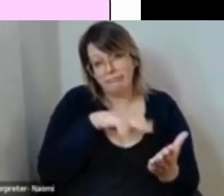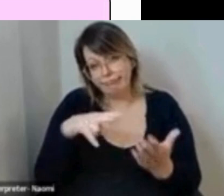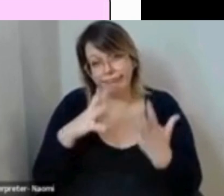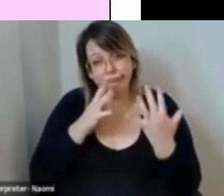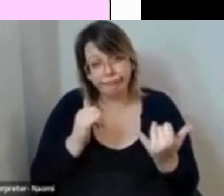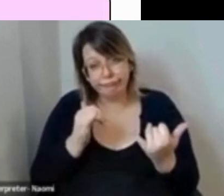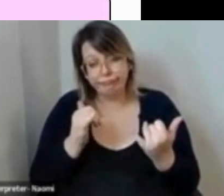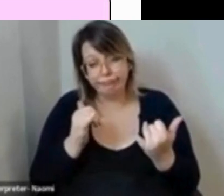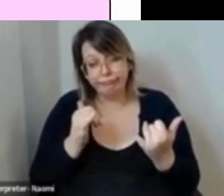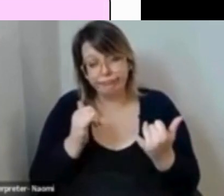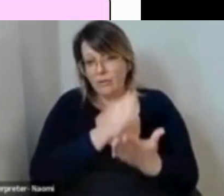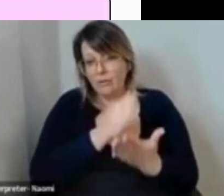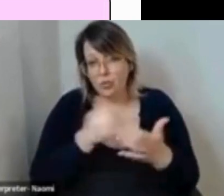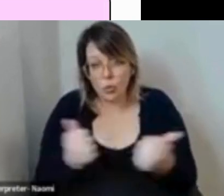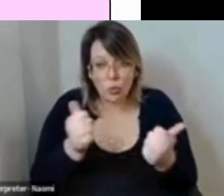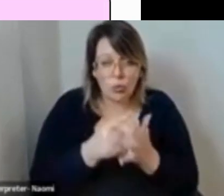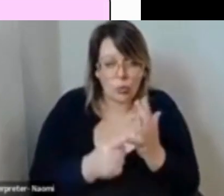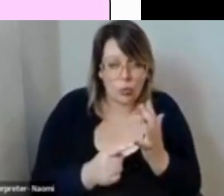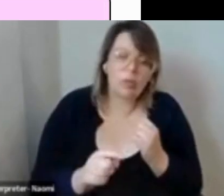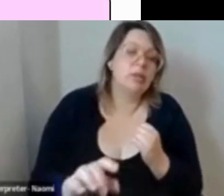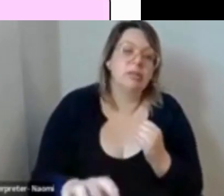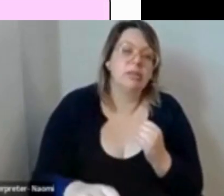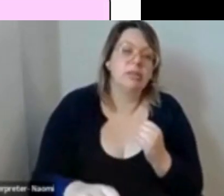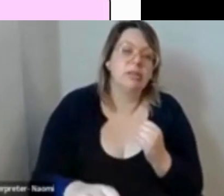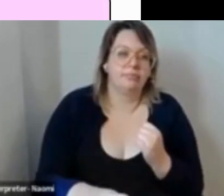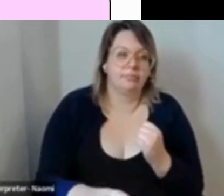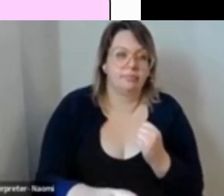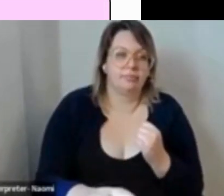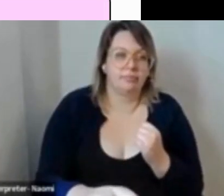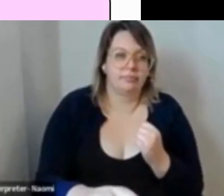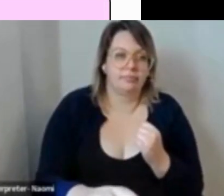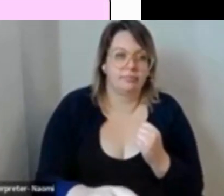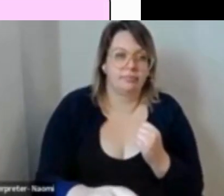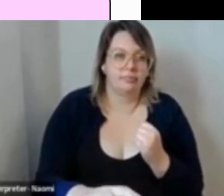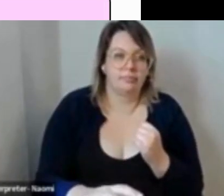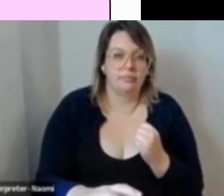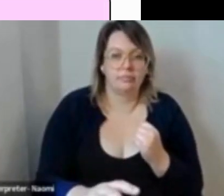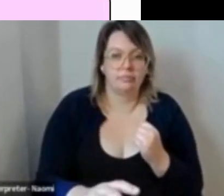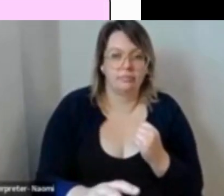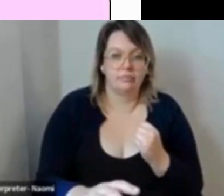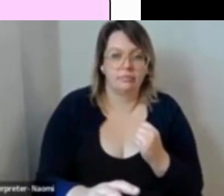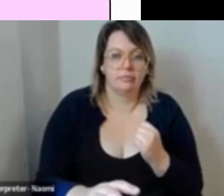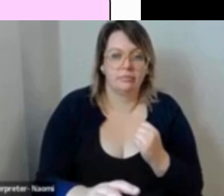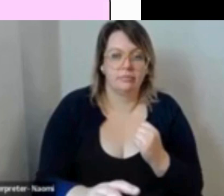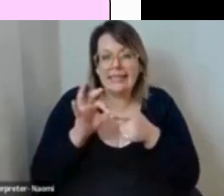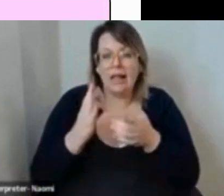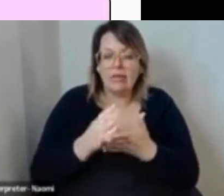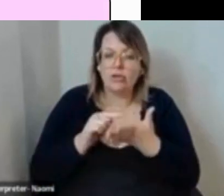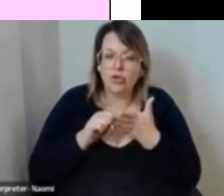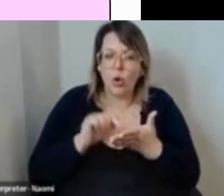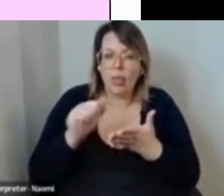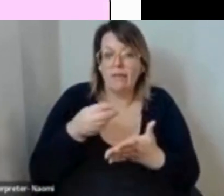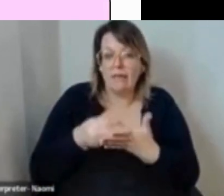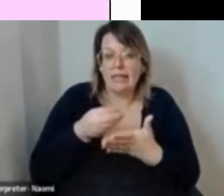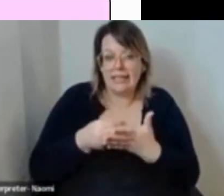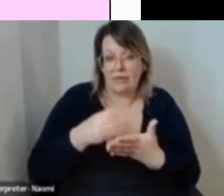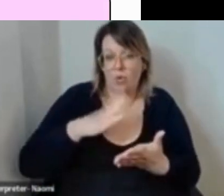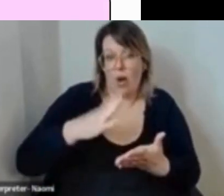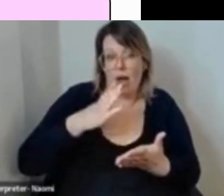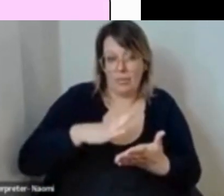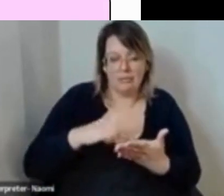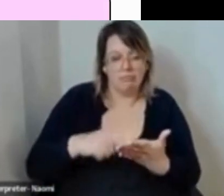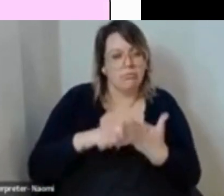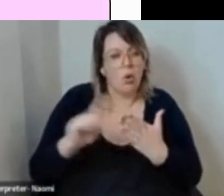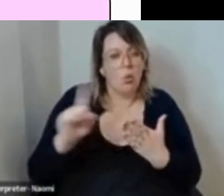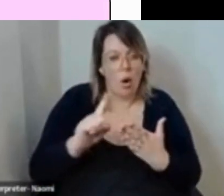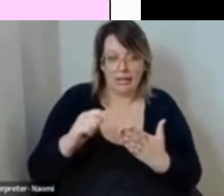you navigate them. The additional conditions essentially set out the detailed funding requirements, and these are shaped around what is expected from